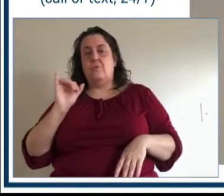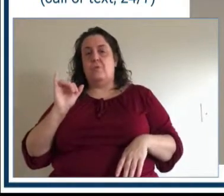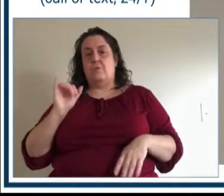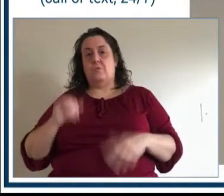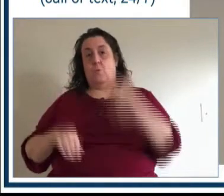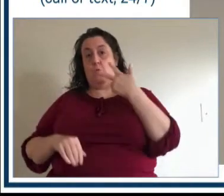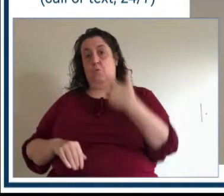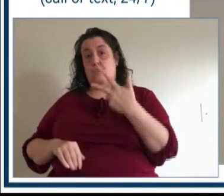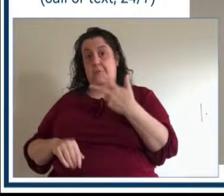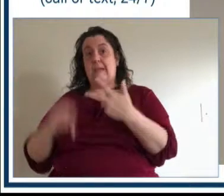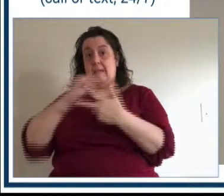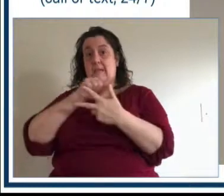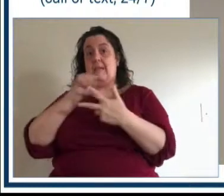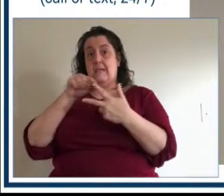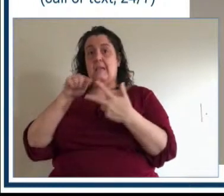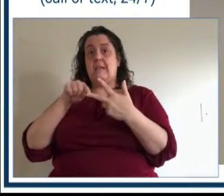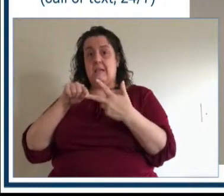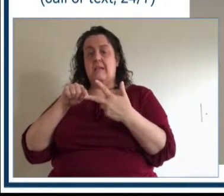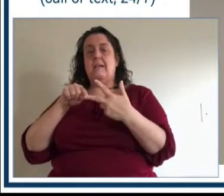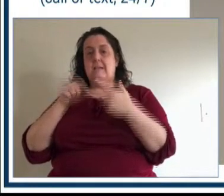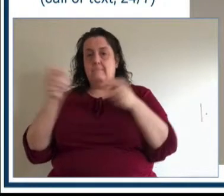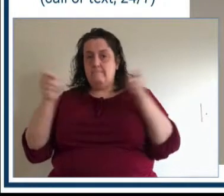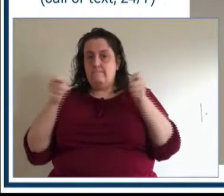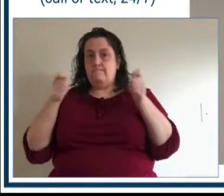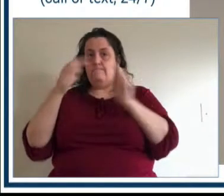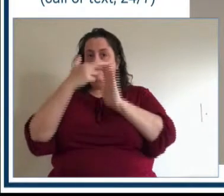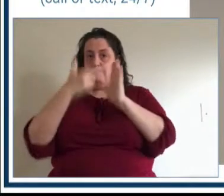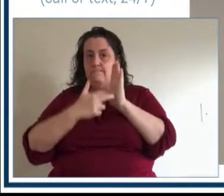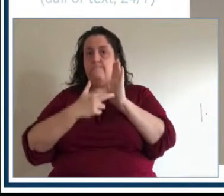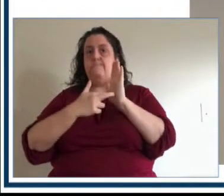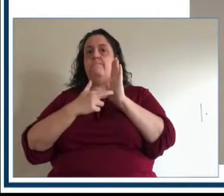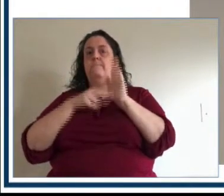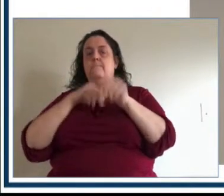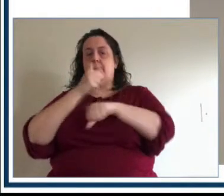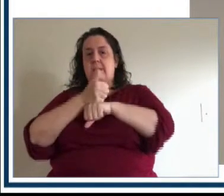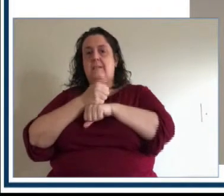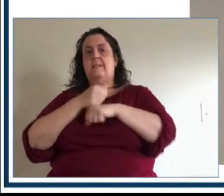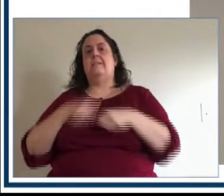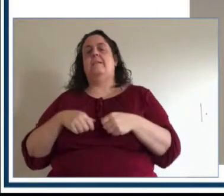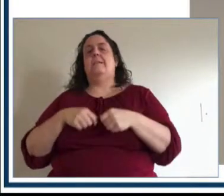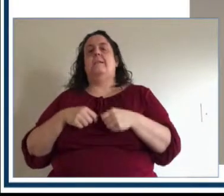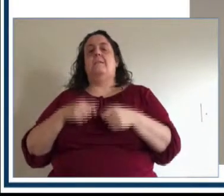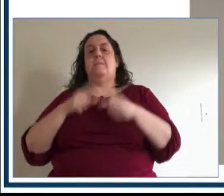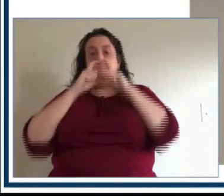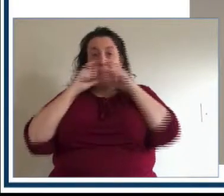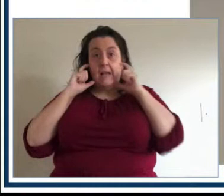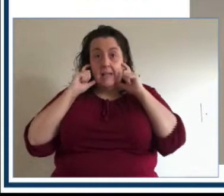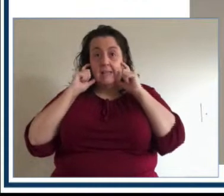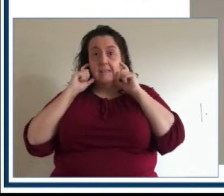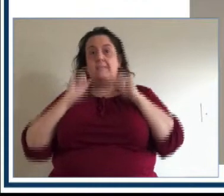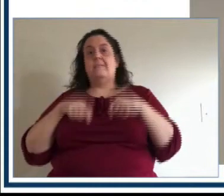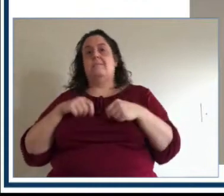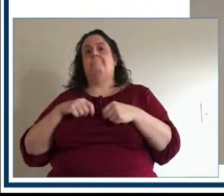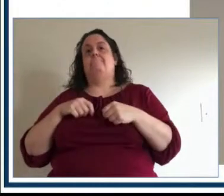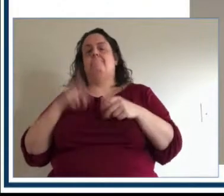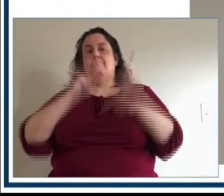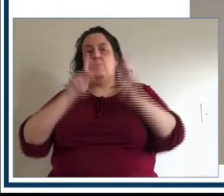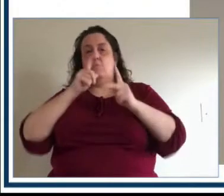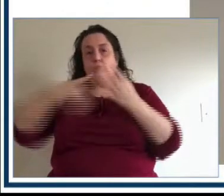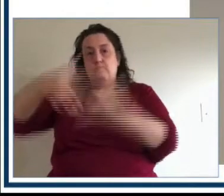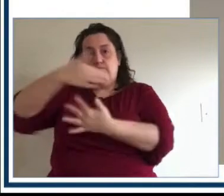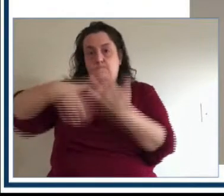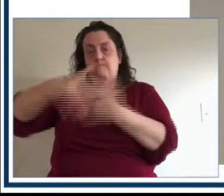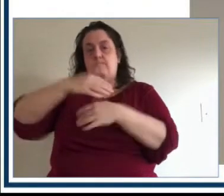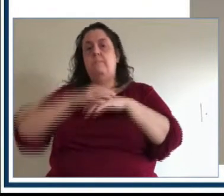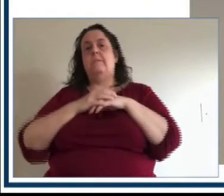try to get things under control: masking, gathering limits, and physical distancing. I do see